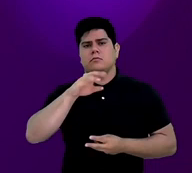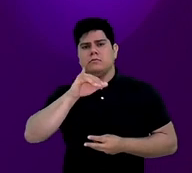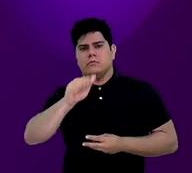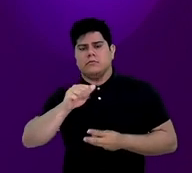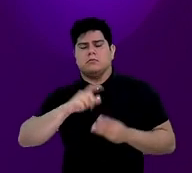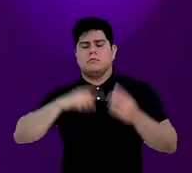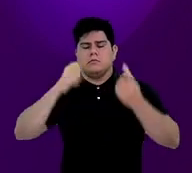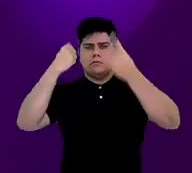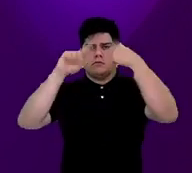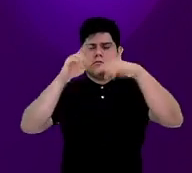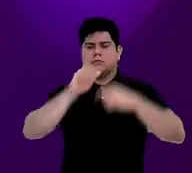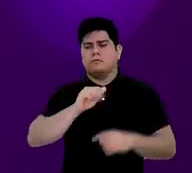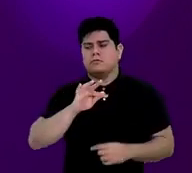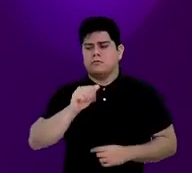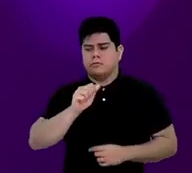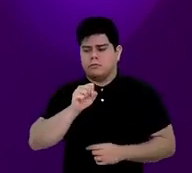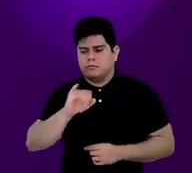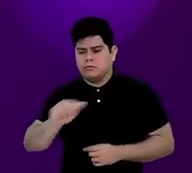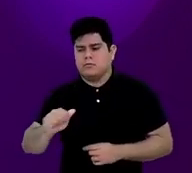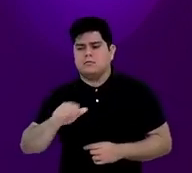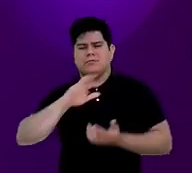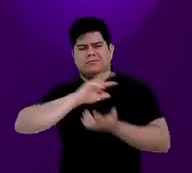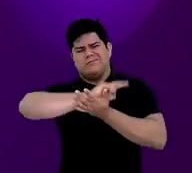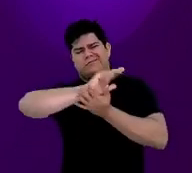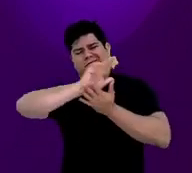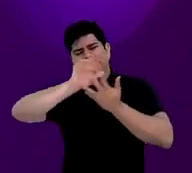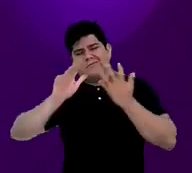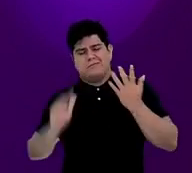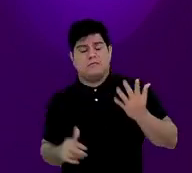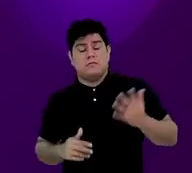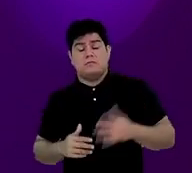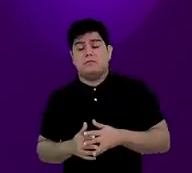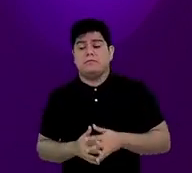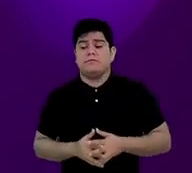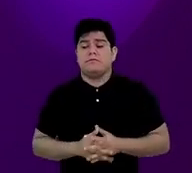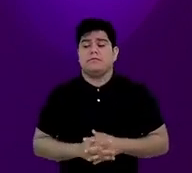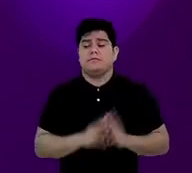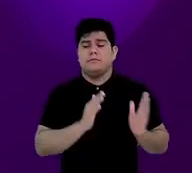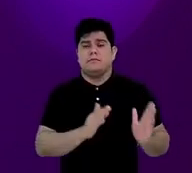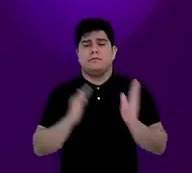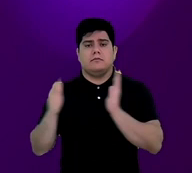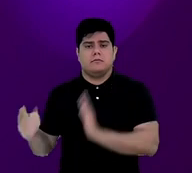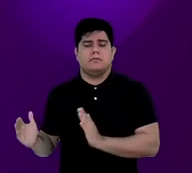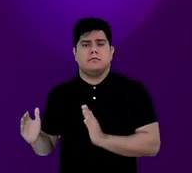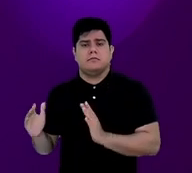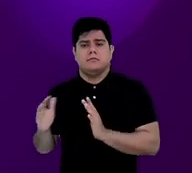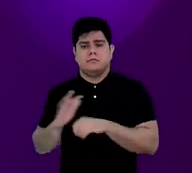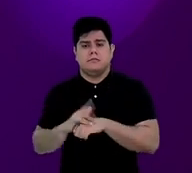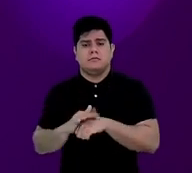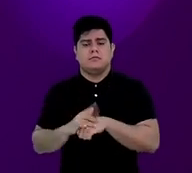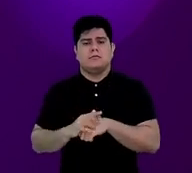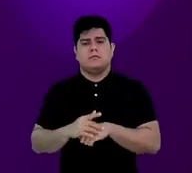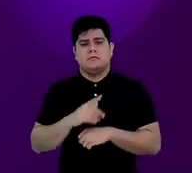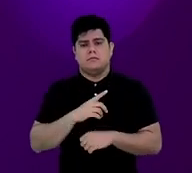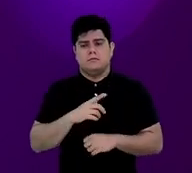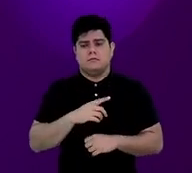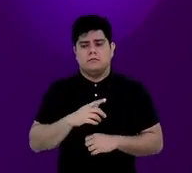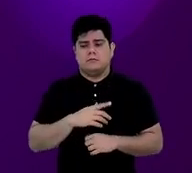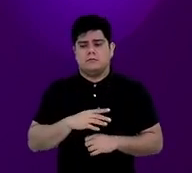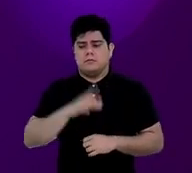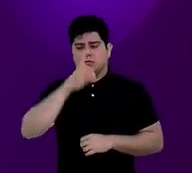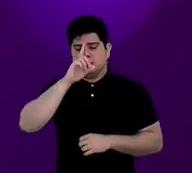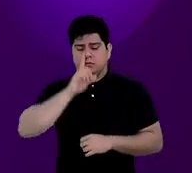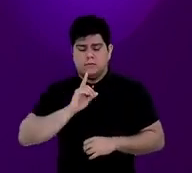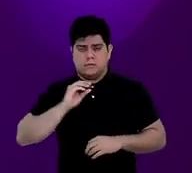depression, suicide, anxiety, PTSD, drug addiction, insomnia, and